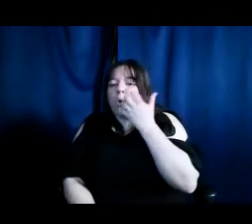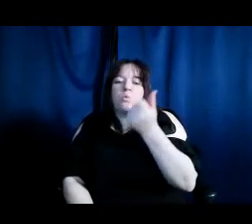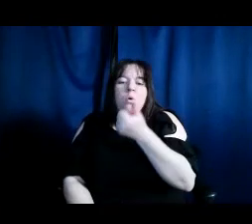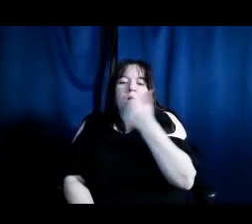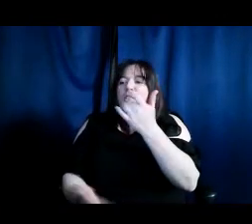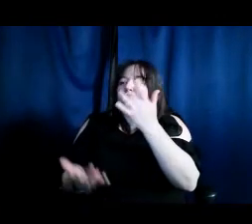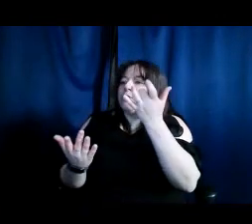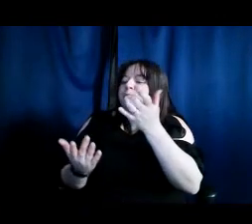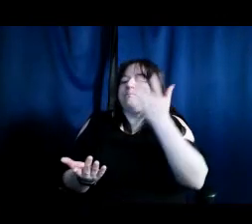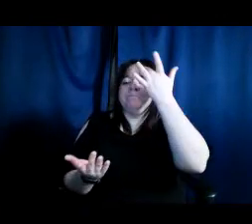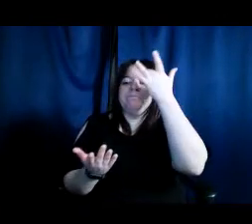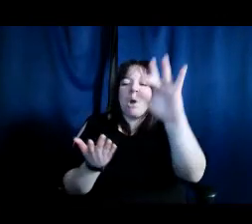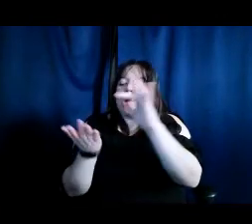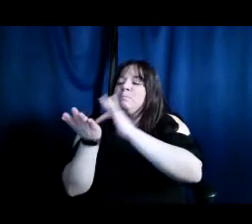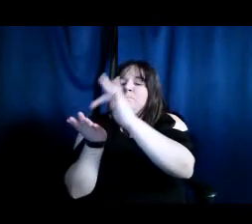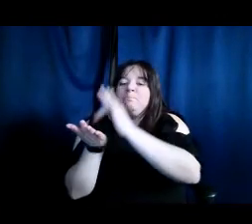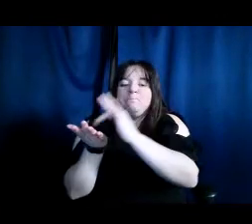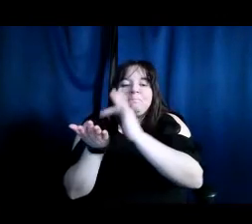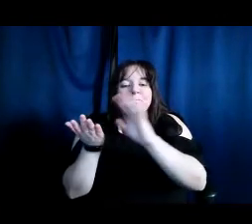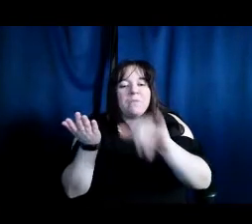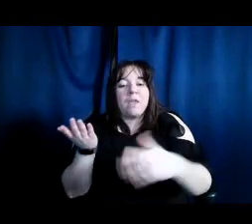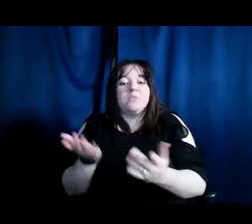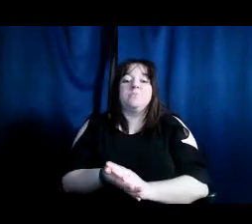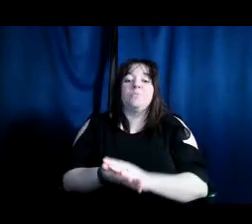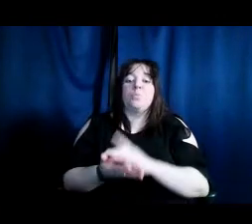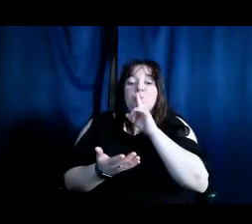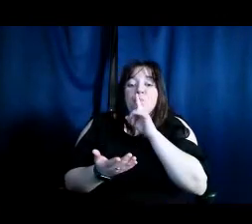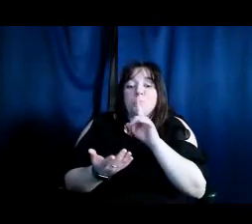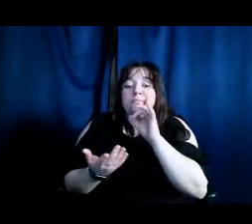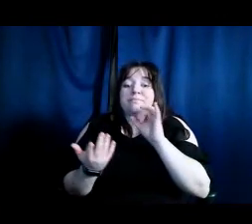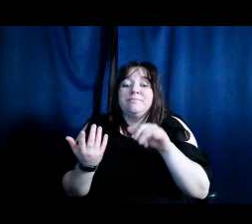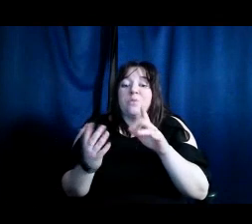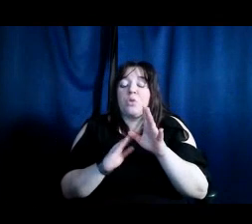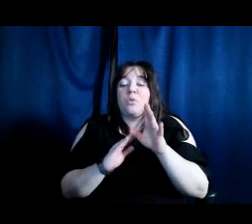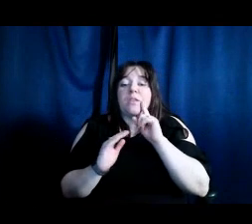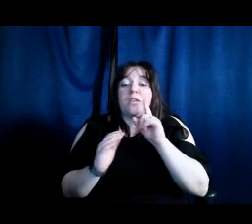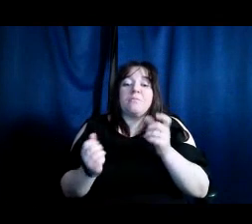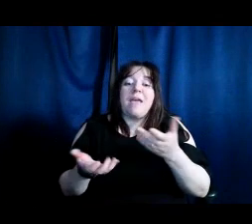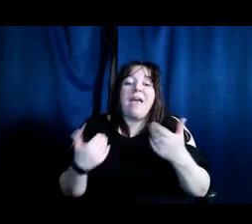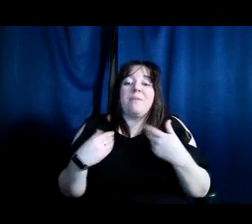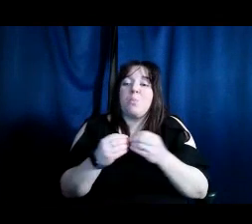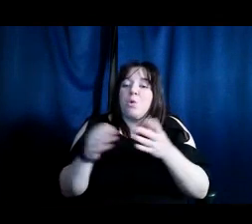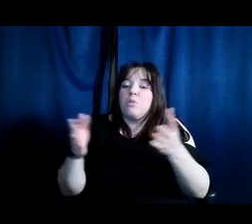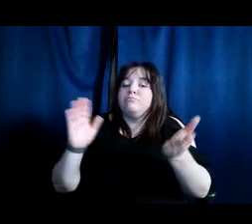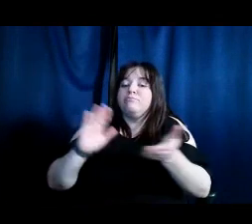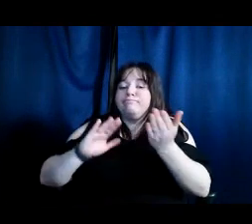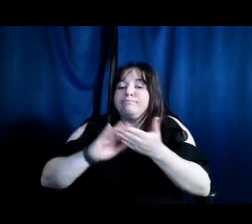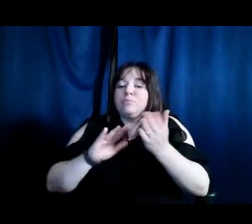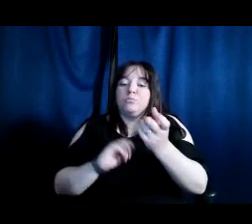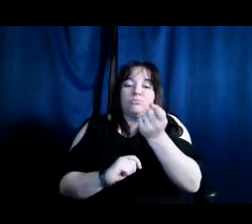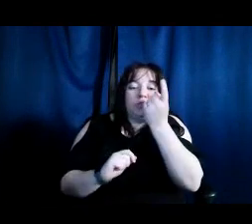operable, understandable, and robust, provide an effective foundation for building an accessible website.